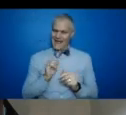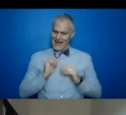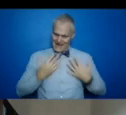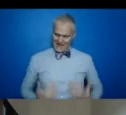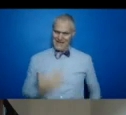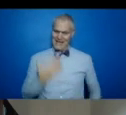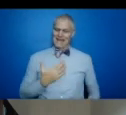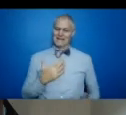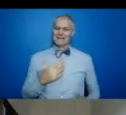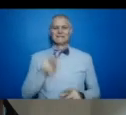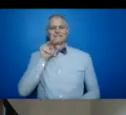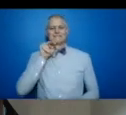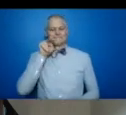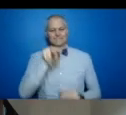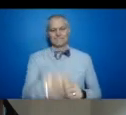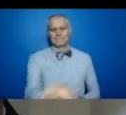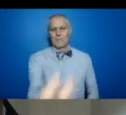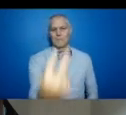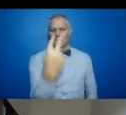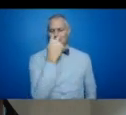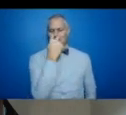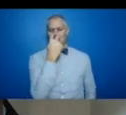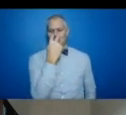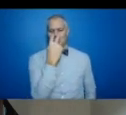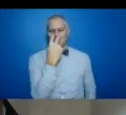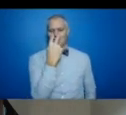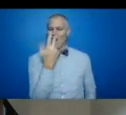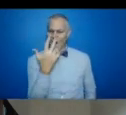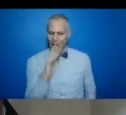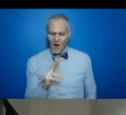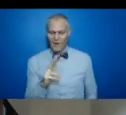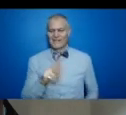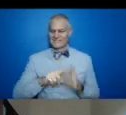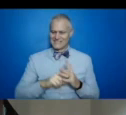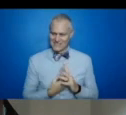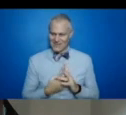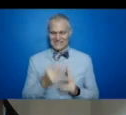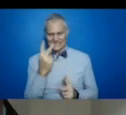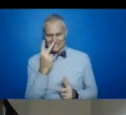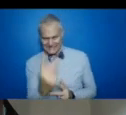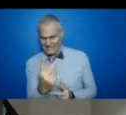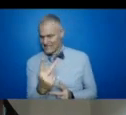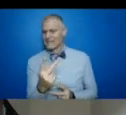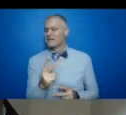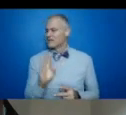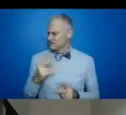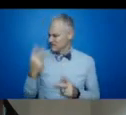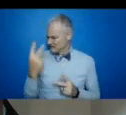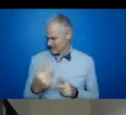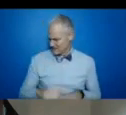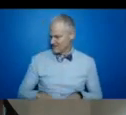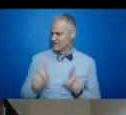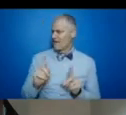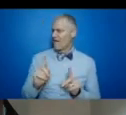positionality. And so even as we're using this third thing, we're already beginning to see how people are experiencing and making meaning